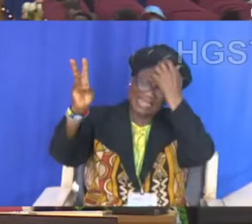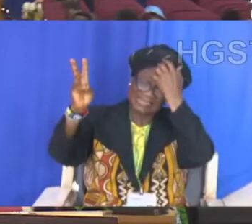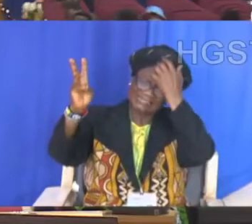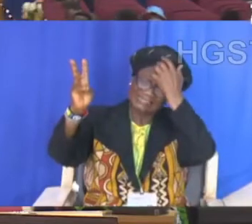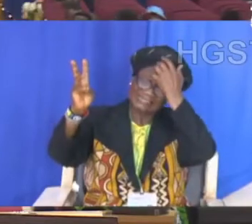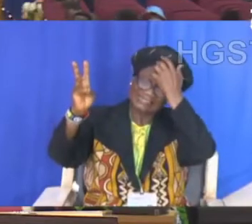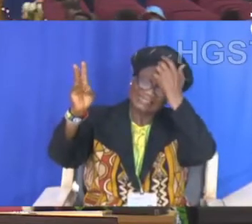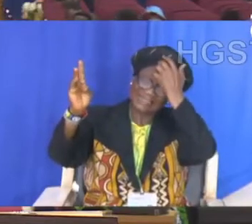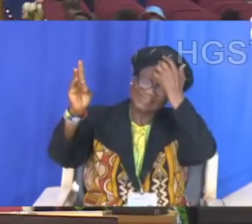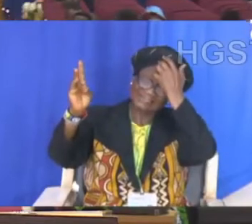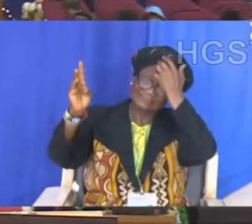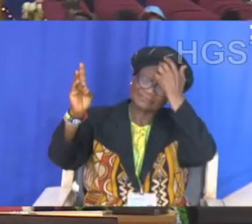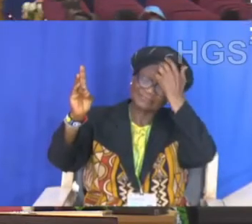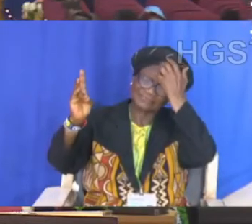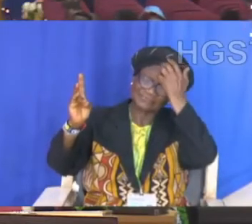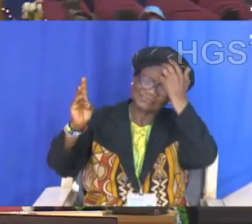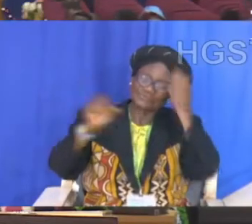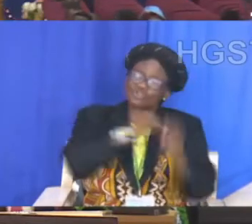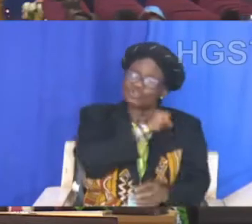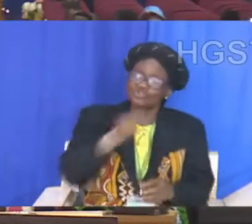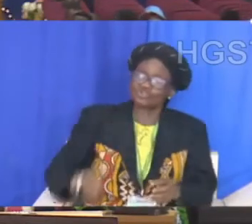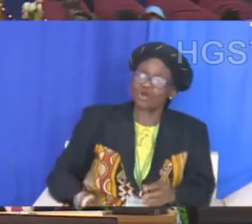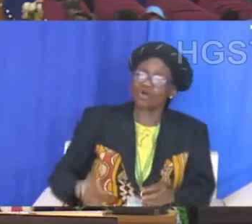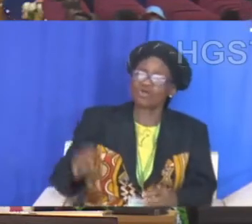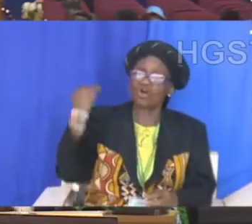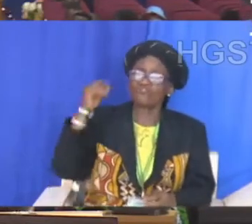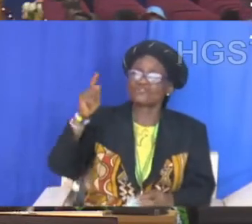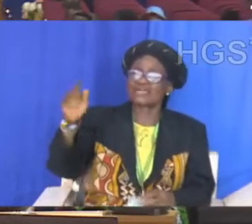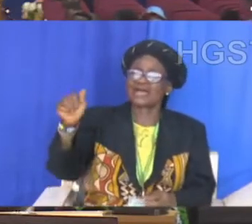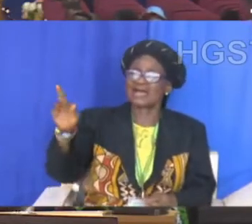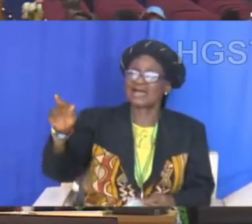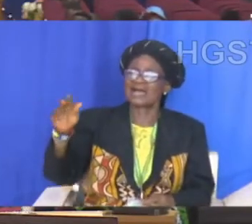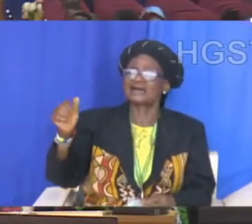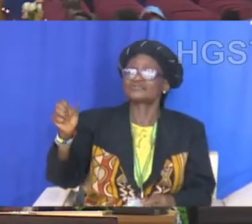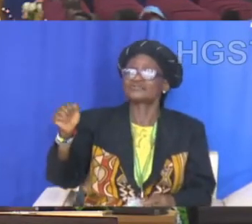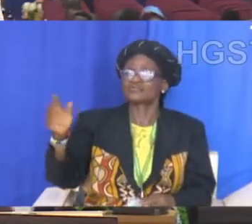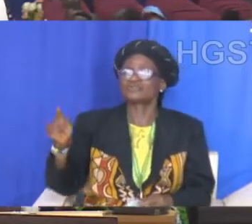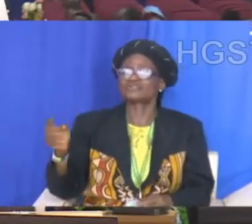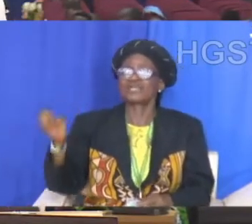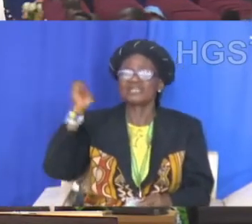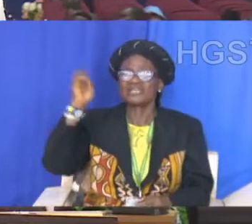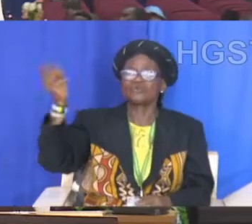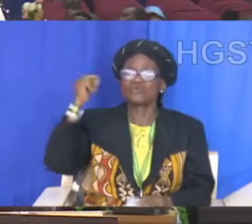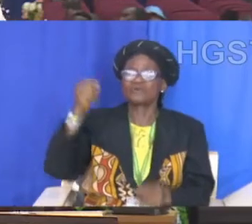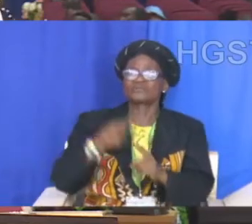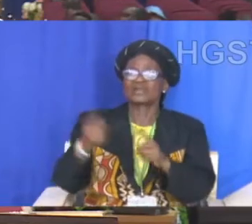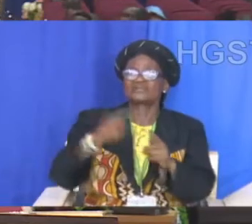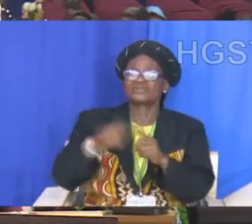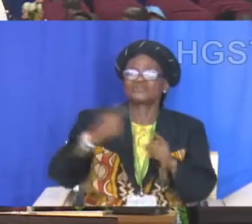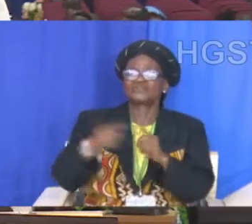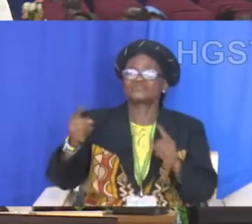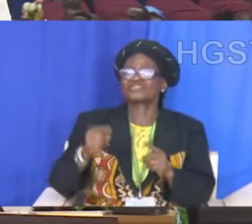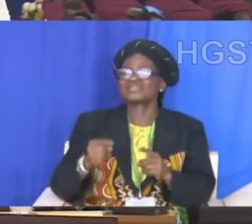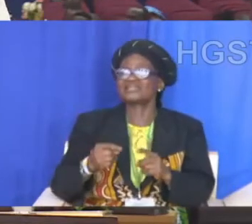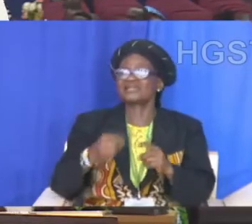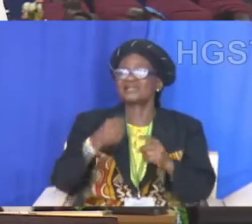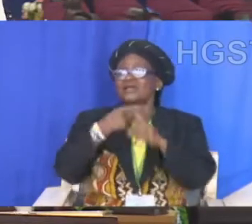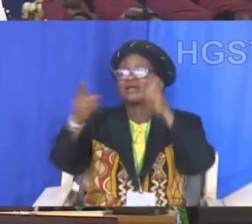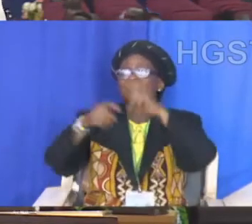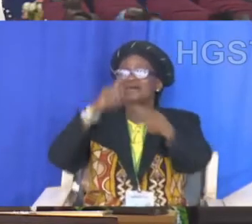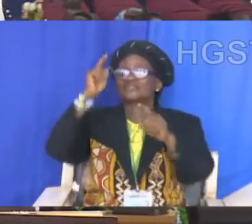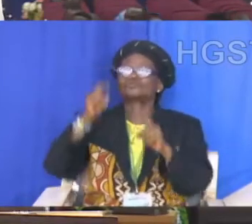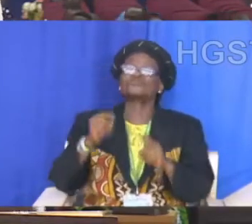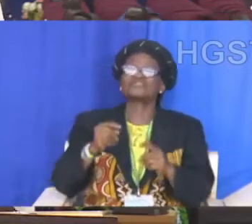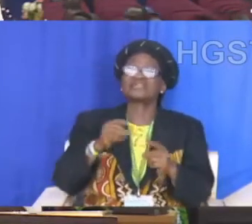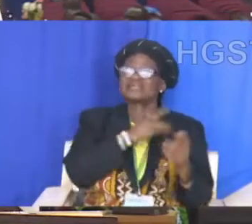7, Saul of Tarsus was going to, he was persecuting Christians and he was going to get more people when